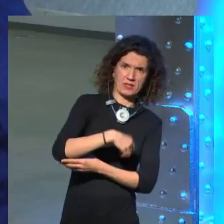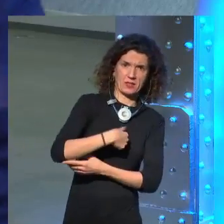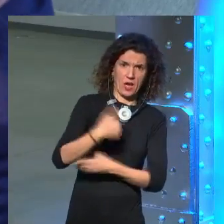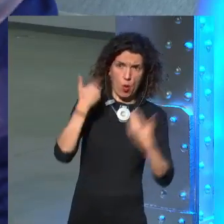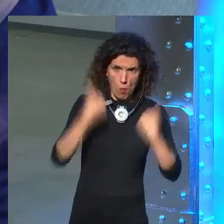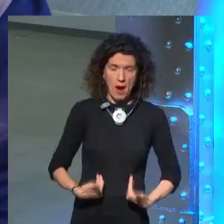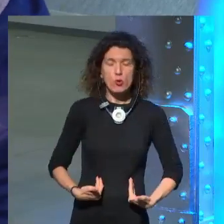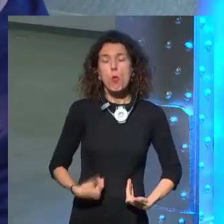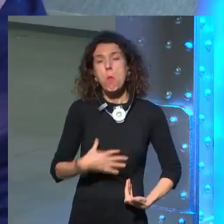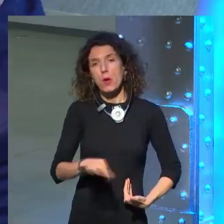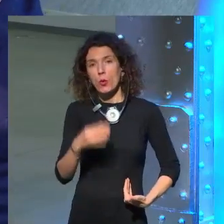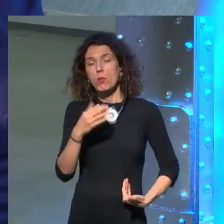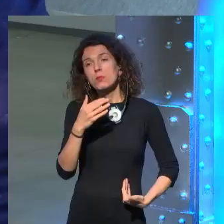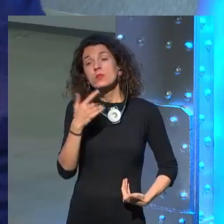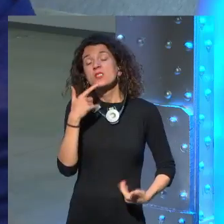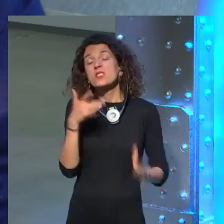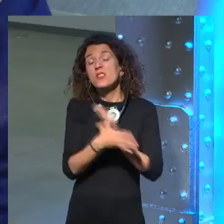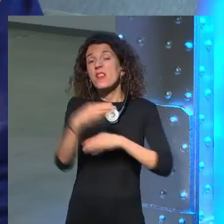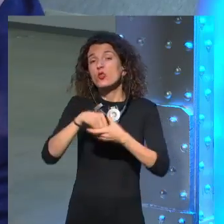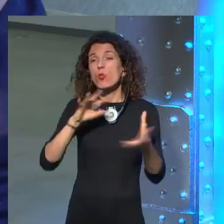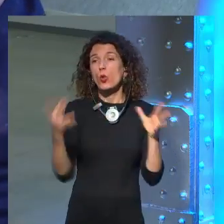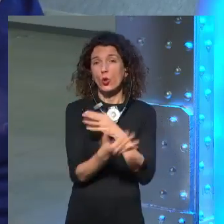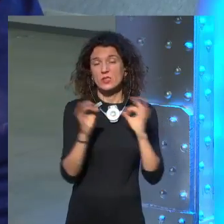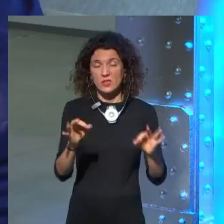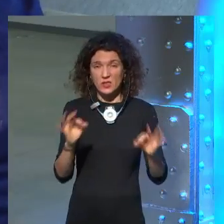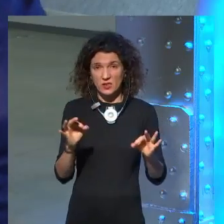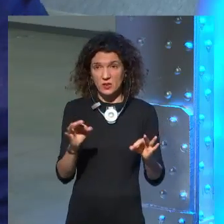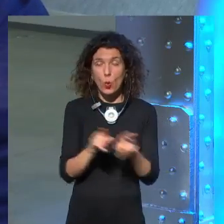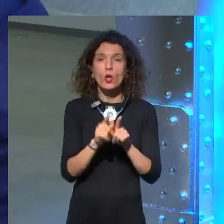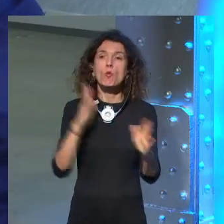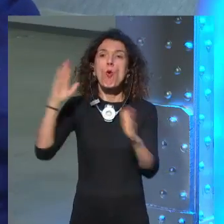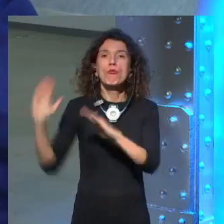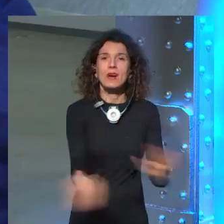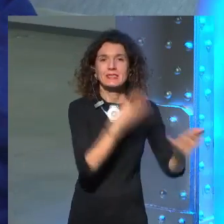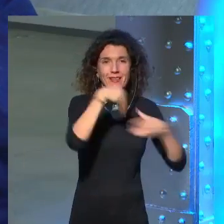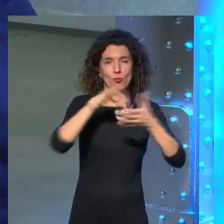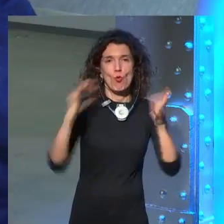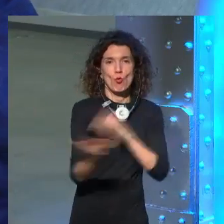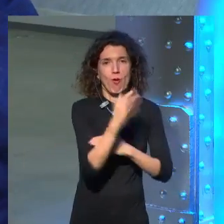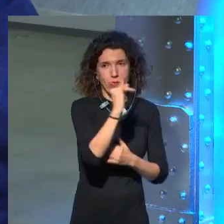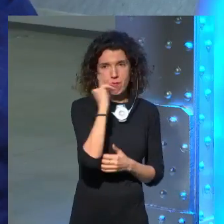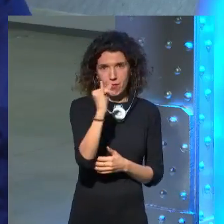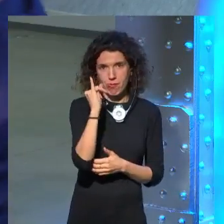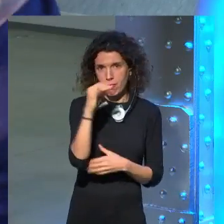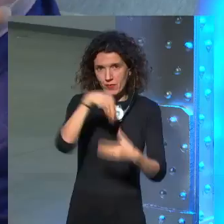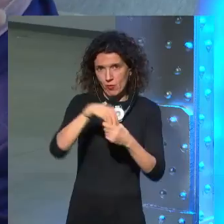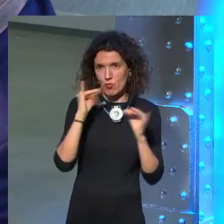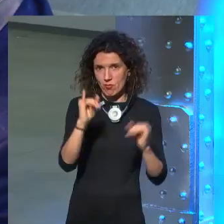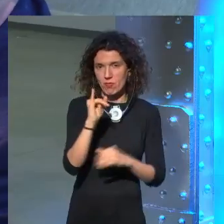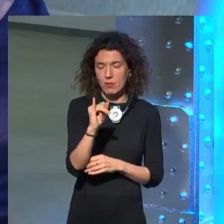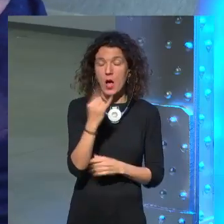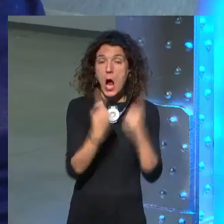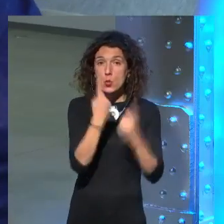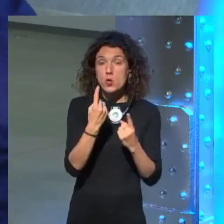is just part of evolution. That this is the next stage in evolution. That in some